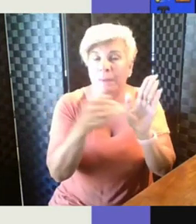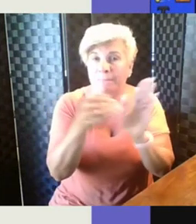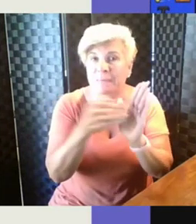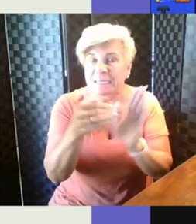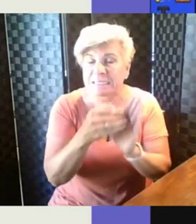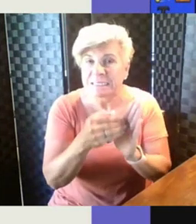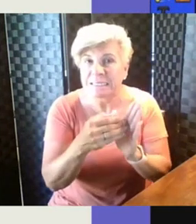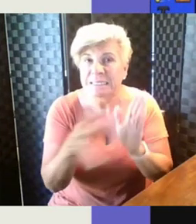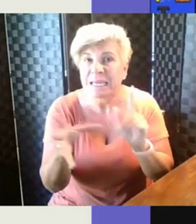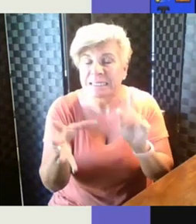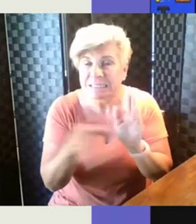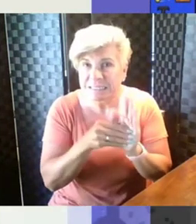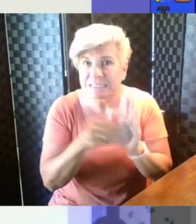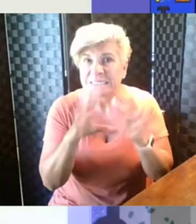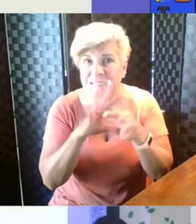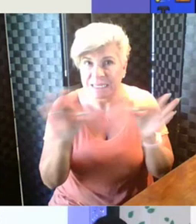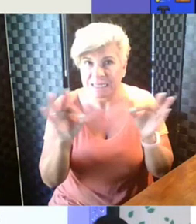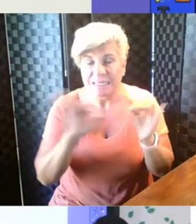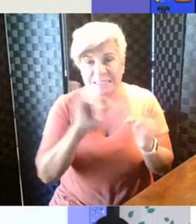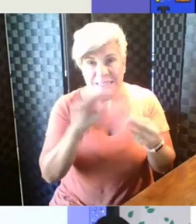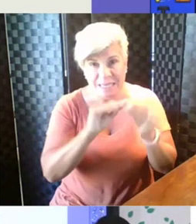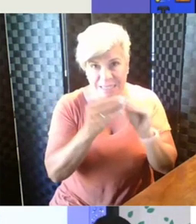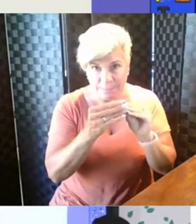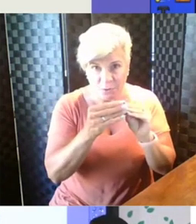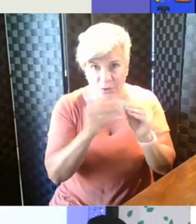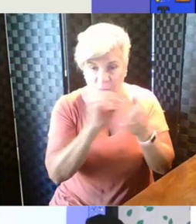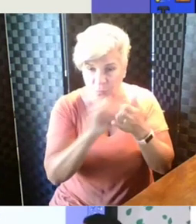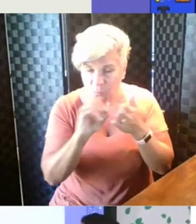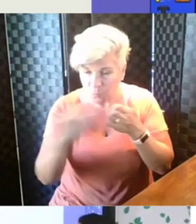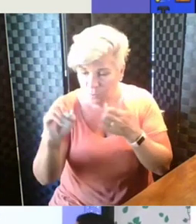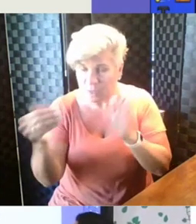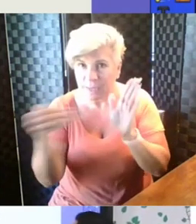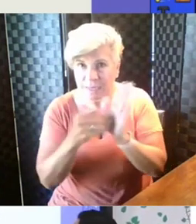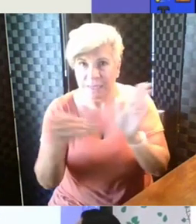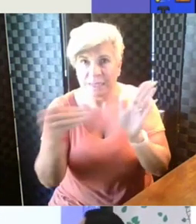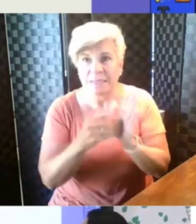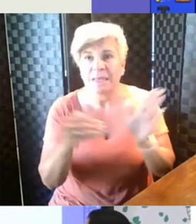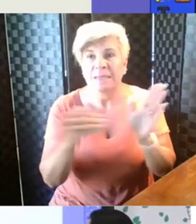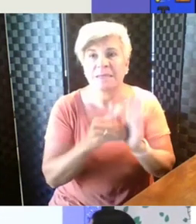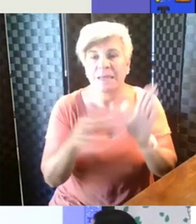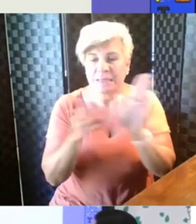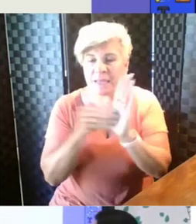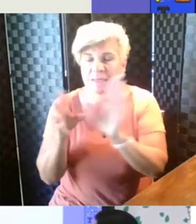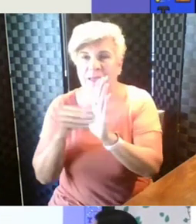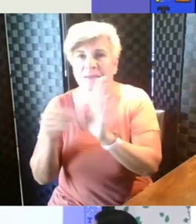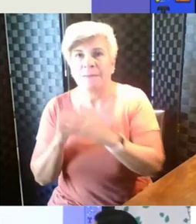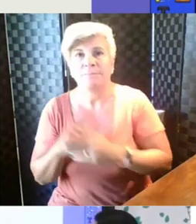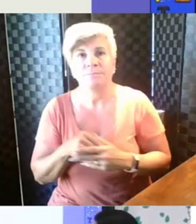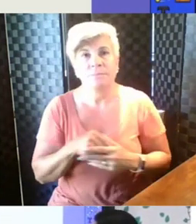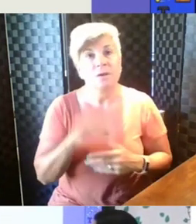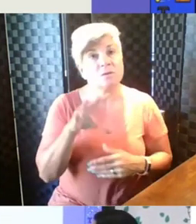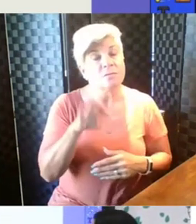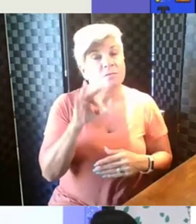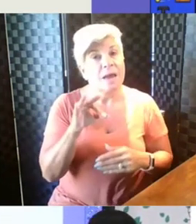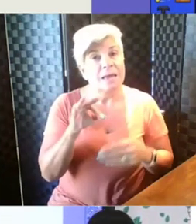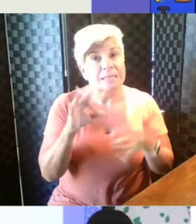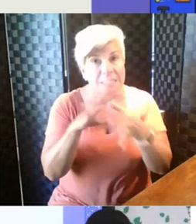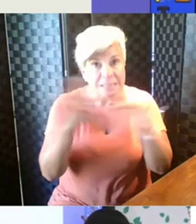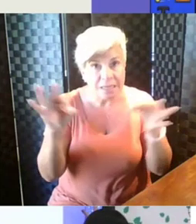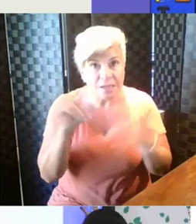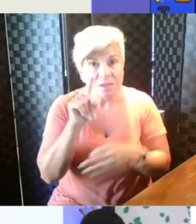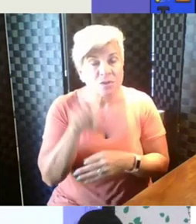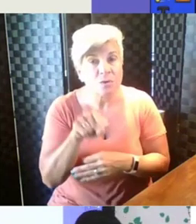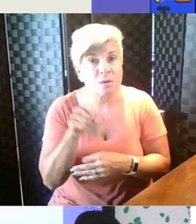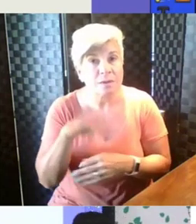That means the same number is repeated every time. So in order to find the equation, you're going